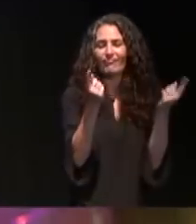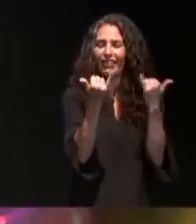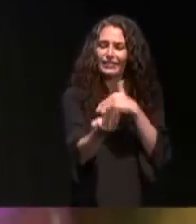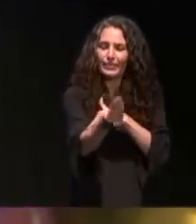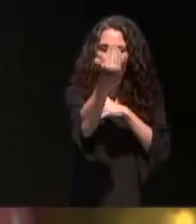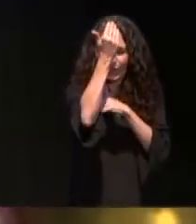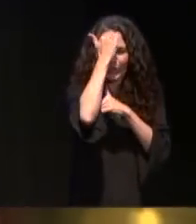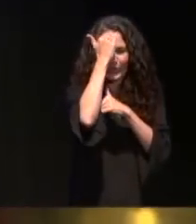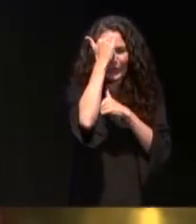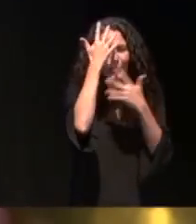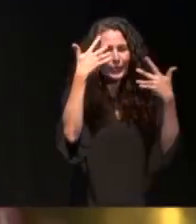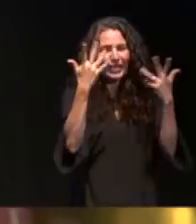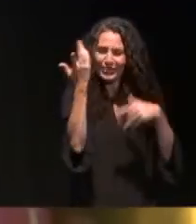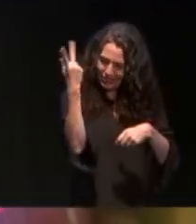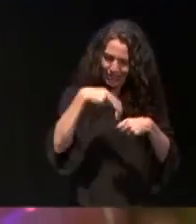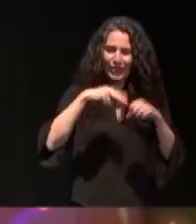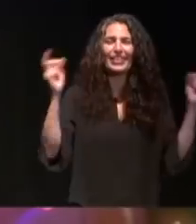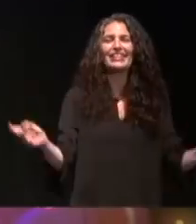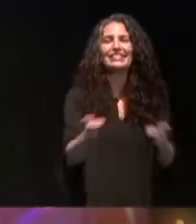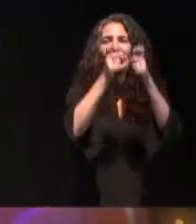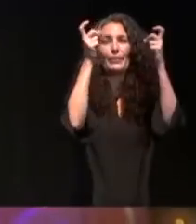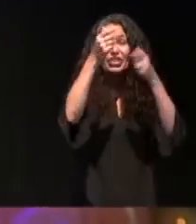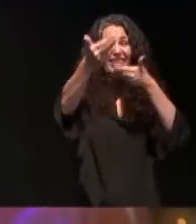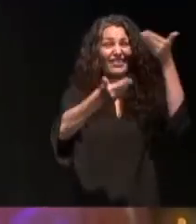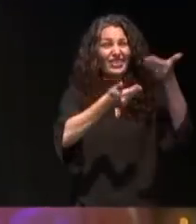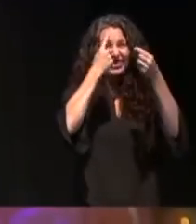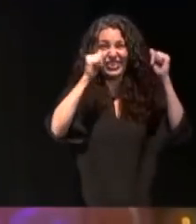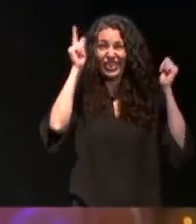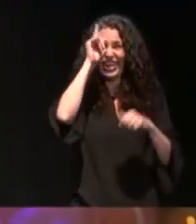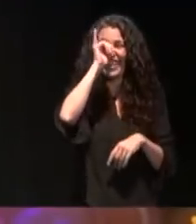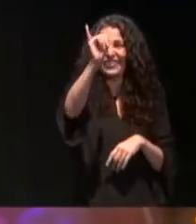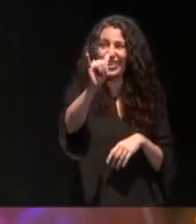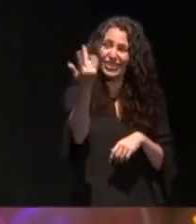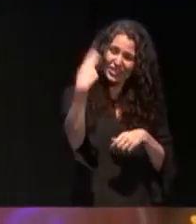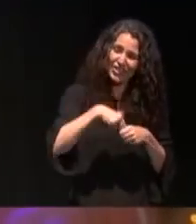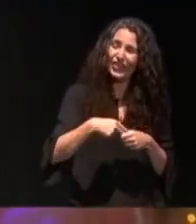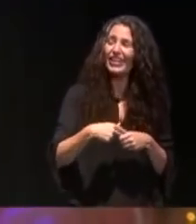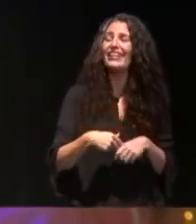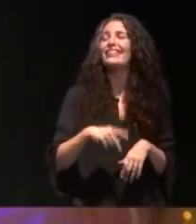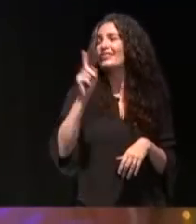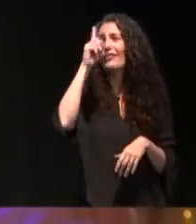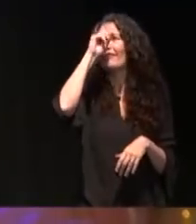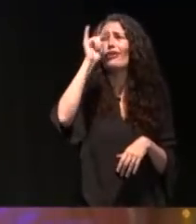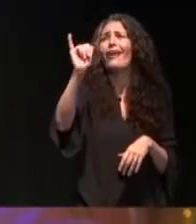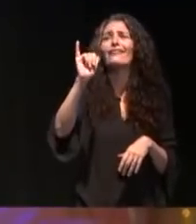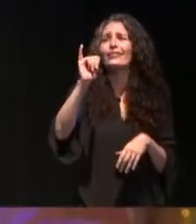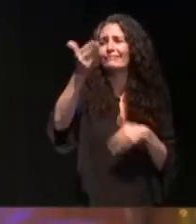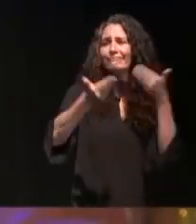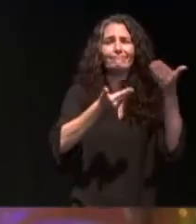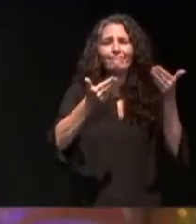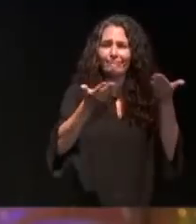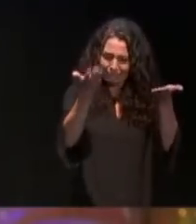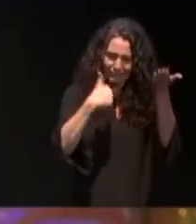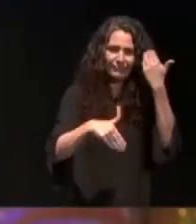the celebration. The invitation is forever. That there is a forever invitation for each and every